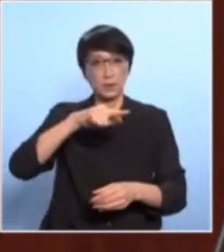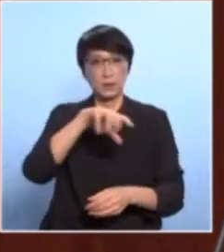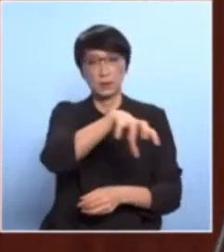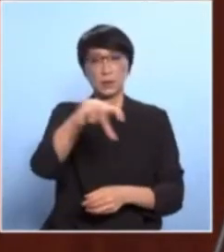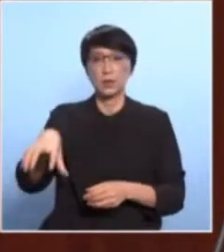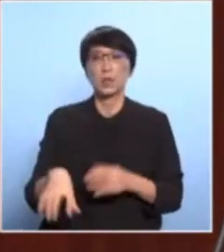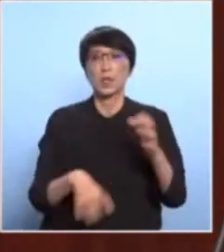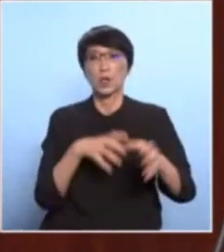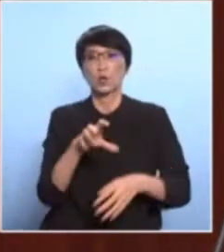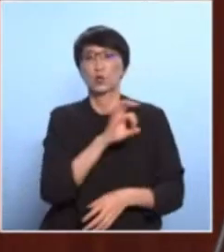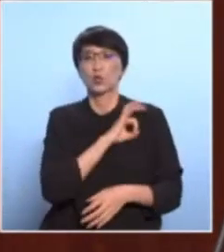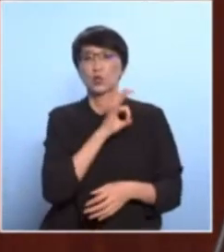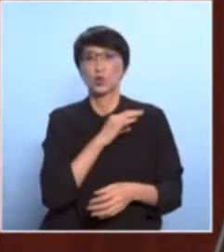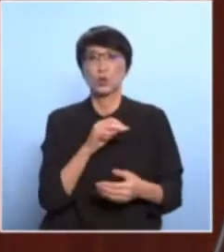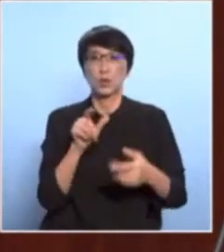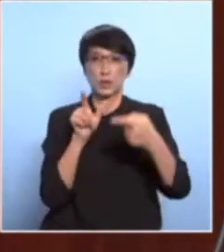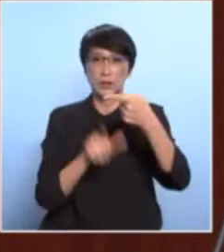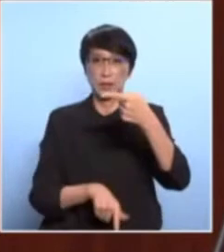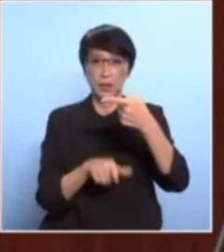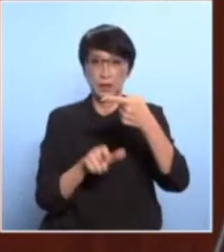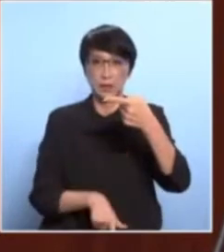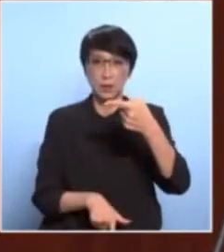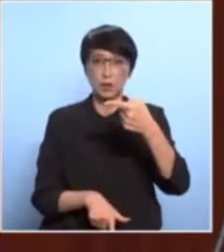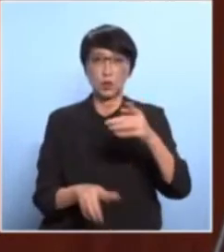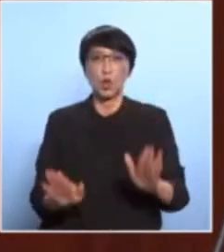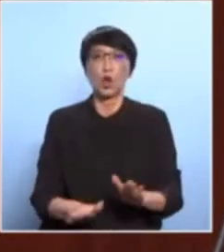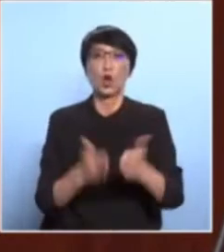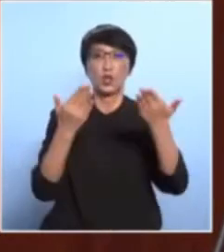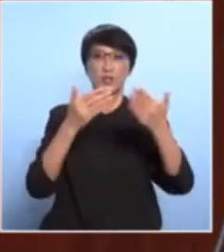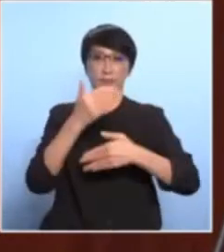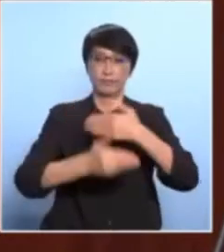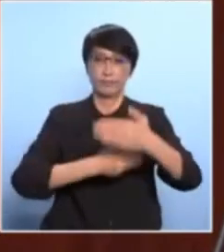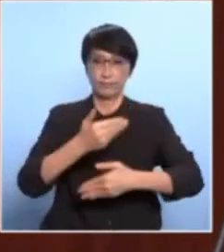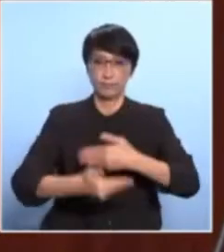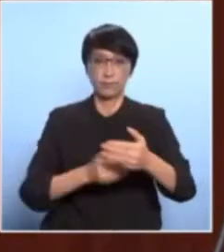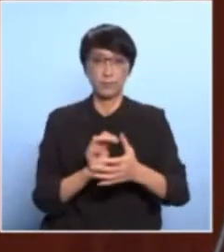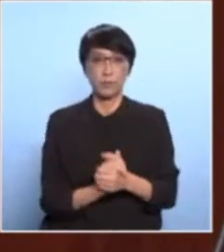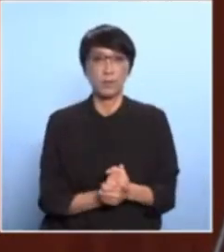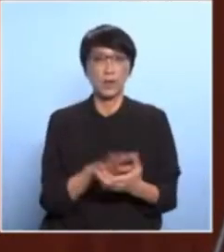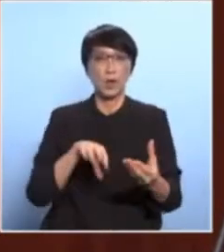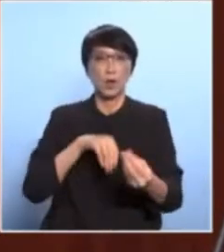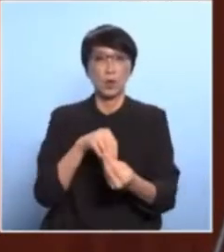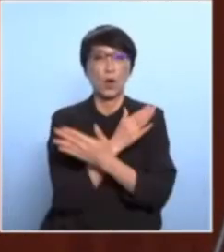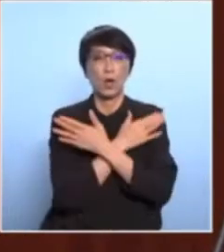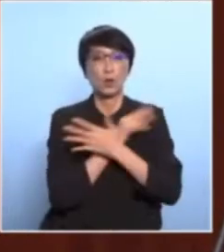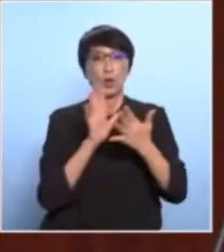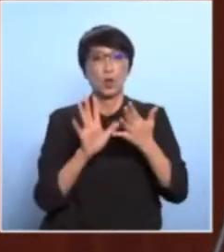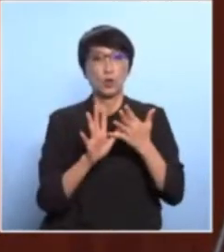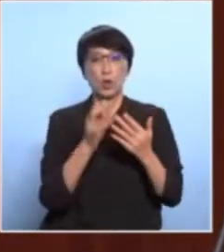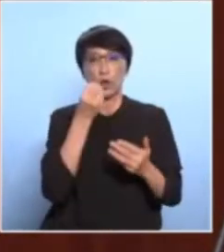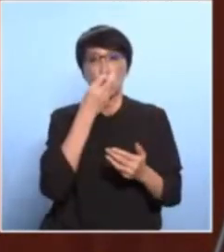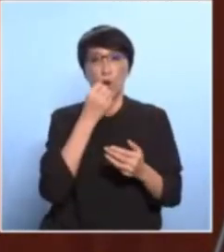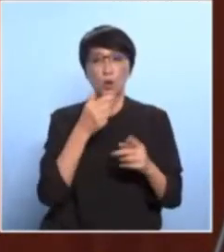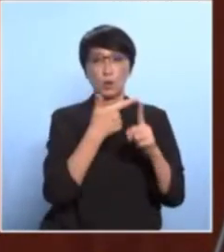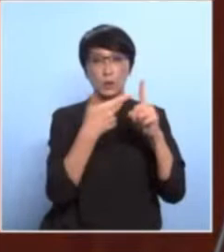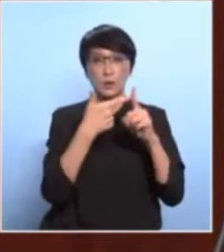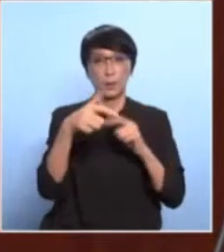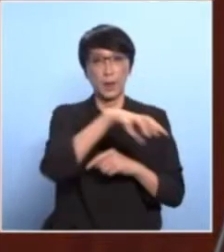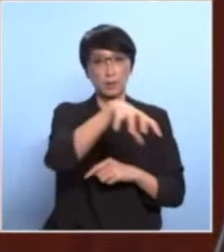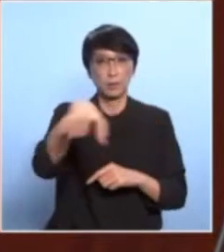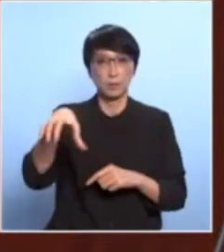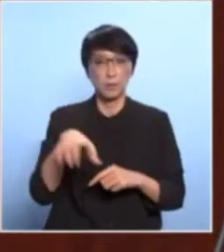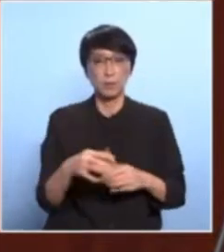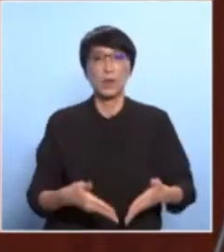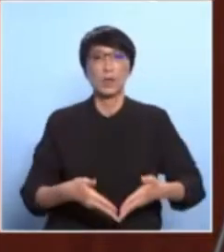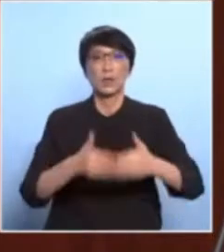on all of you to cast your votes on the 10th of December. The new district councils will begin operation in January.